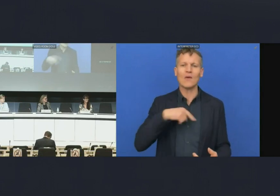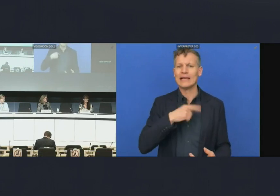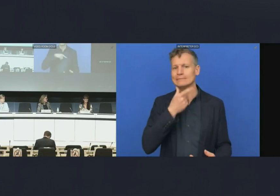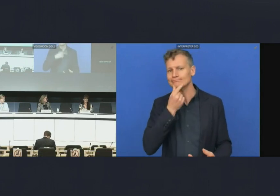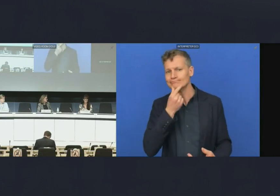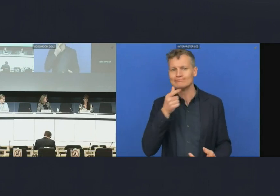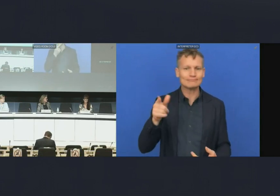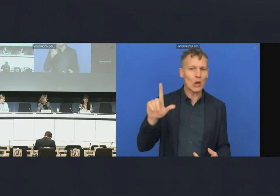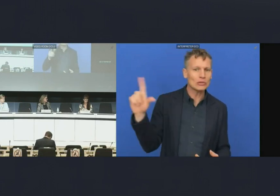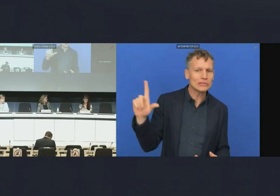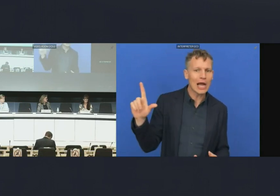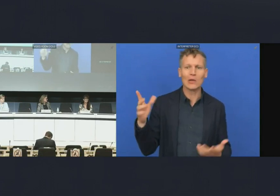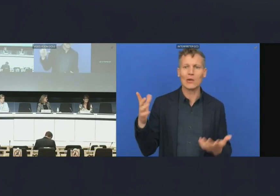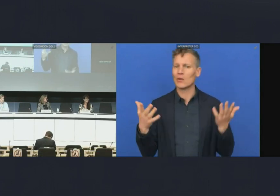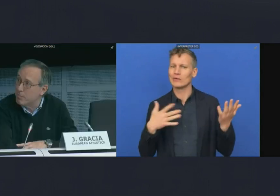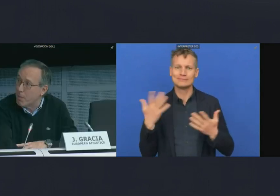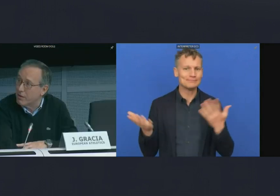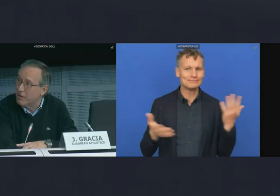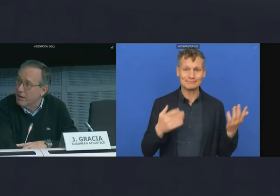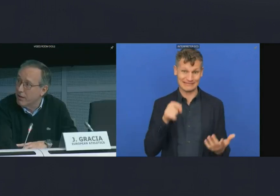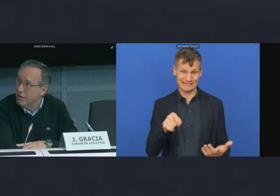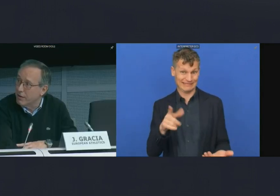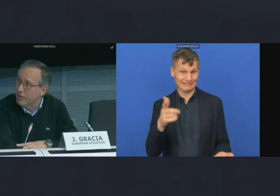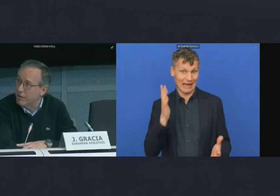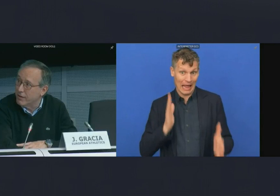the event is dead, but